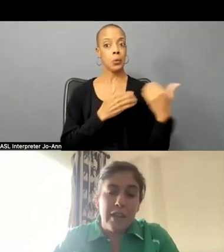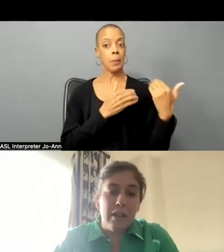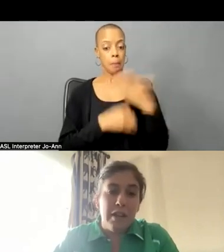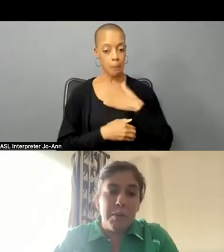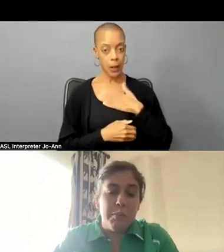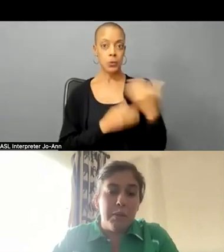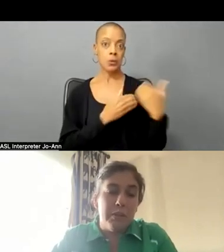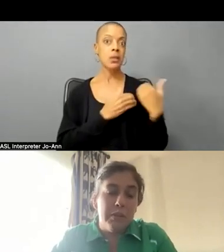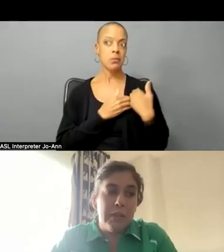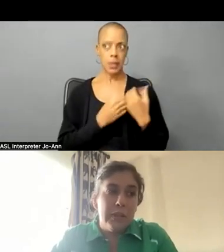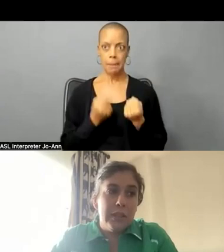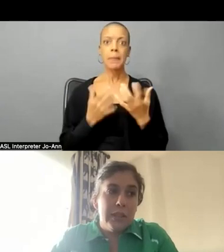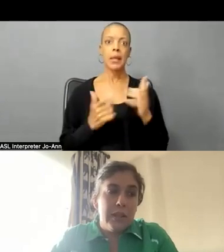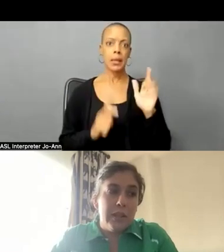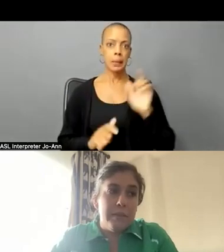and I think a lot of people